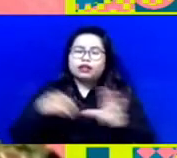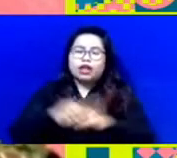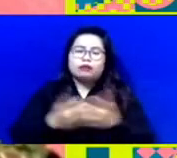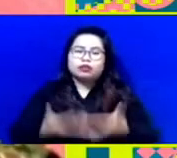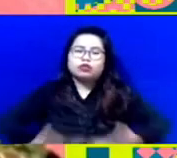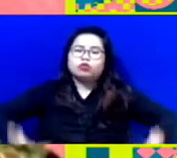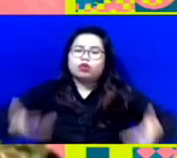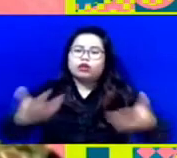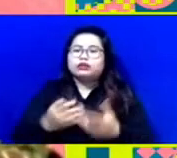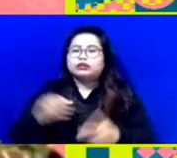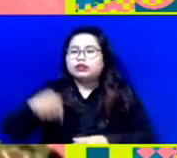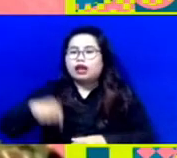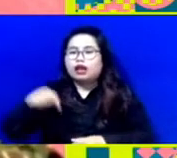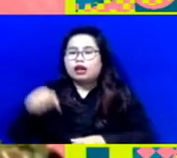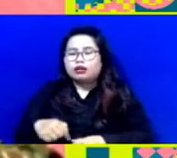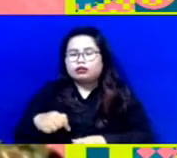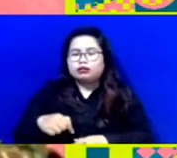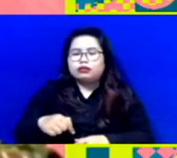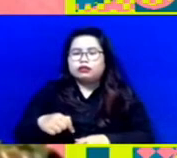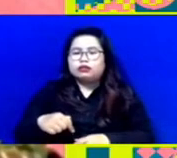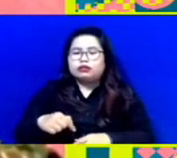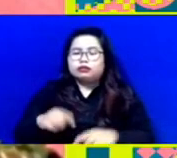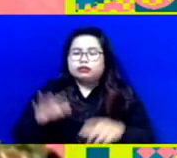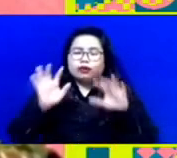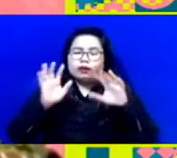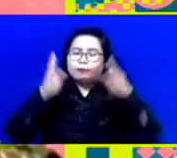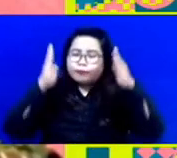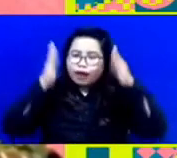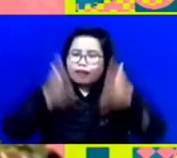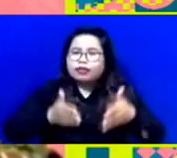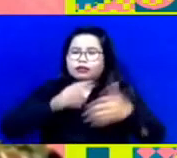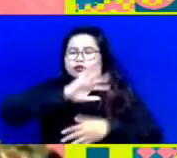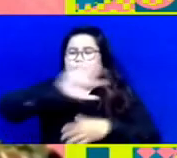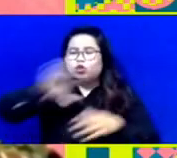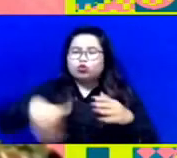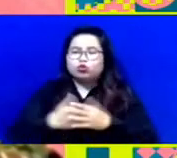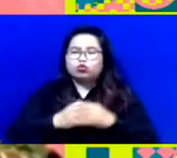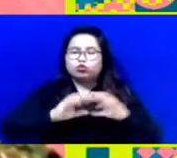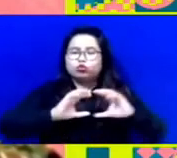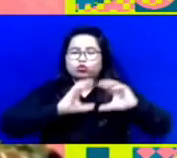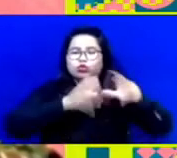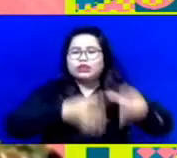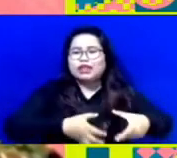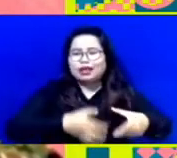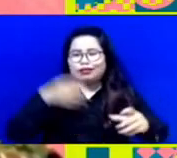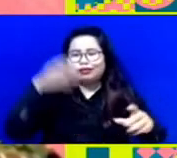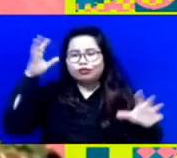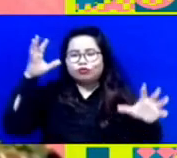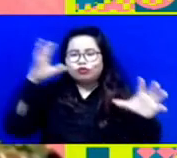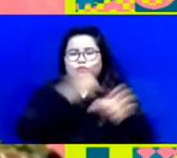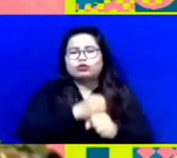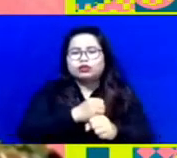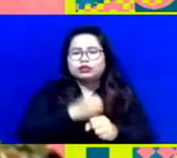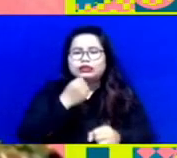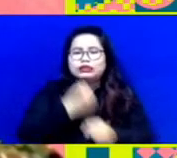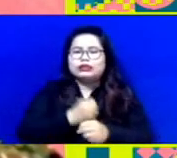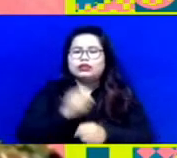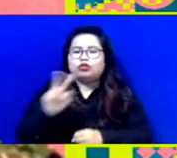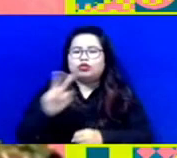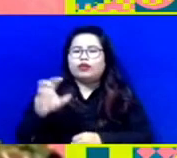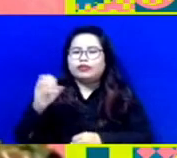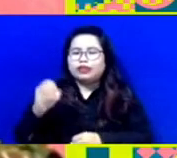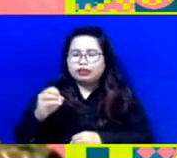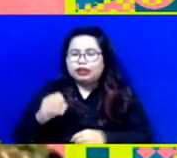the G20. As a forum that accounts for the 20 biggest economies and 80% of the world's